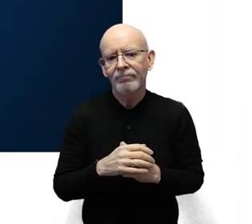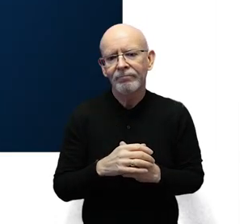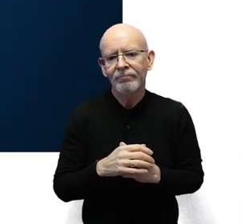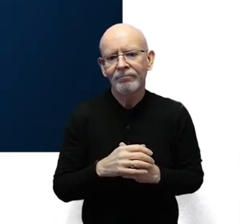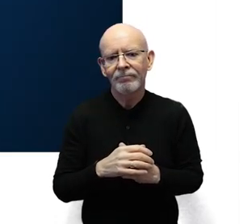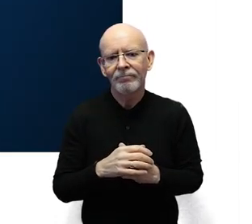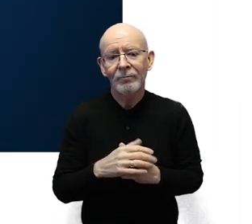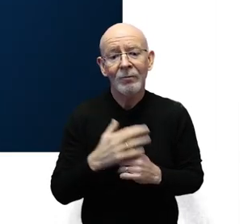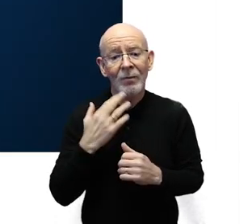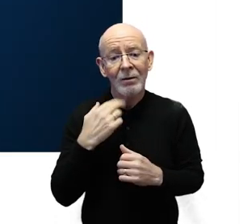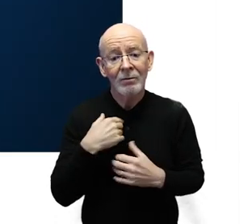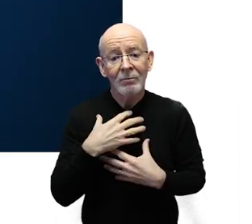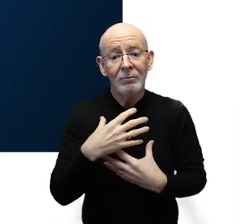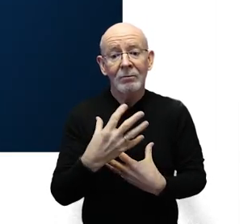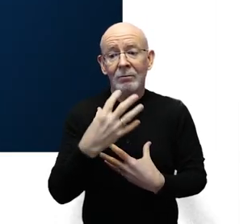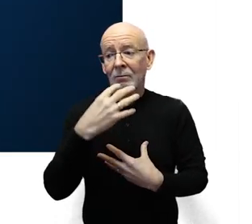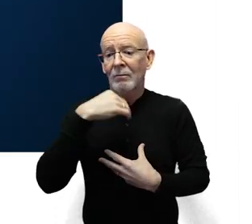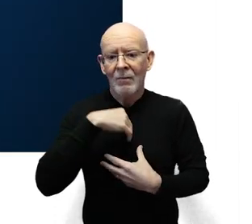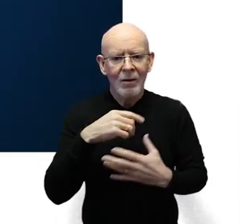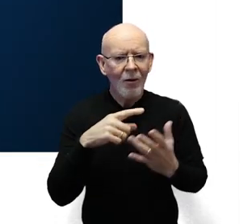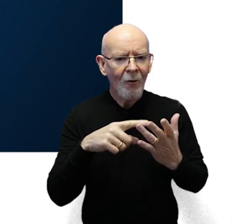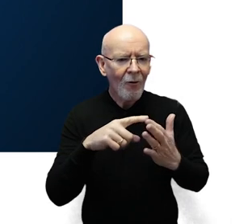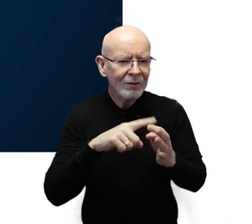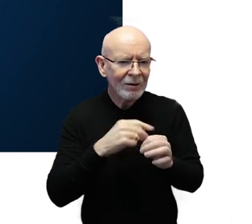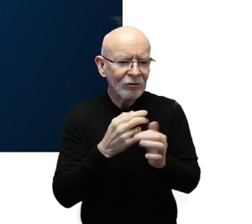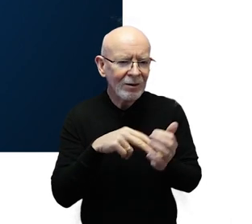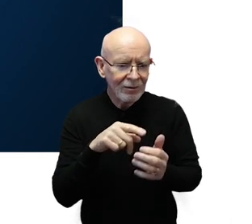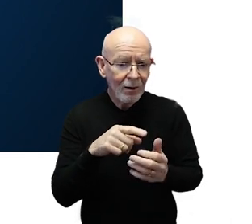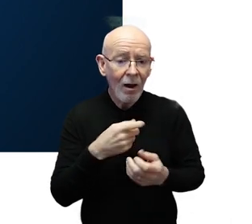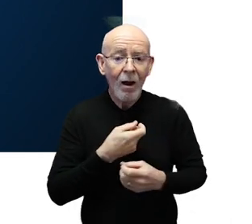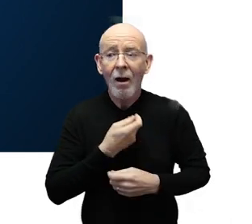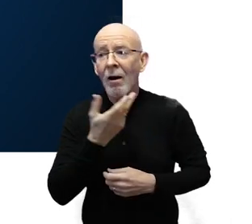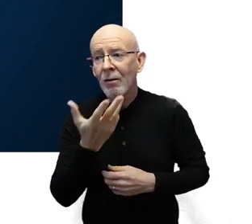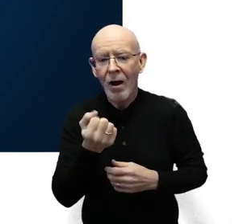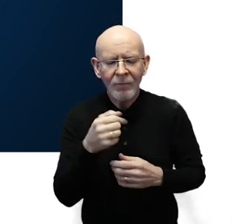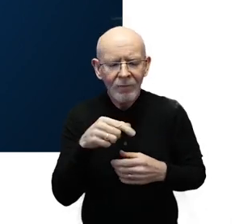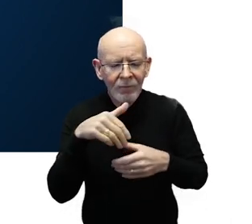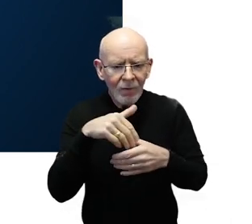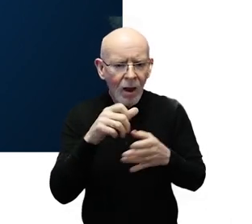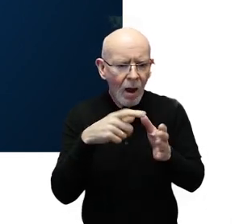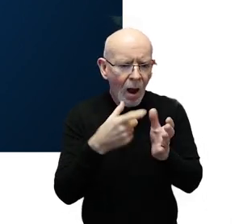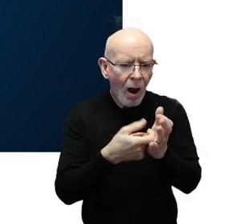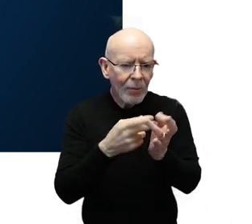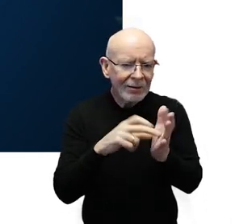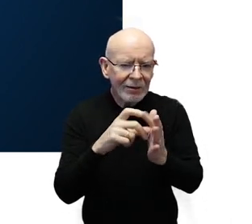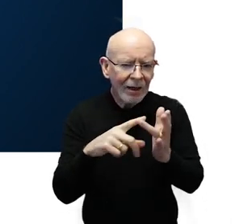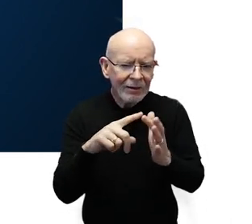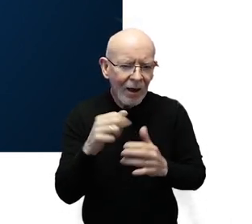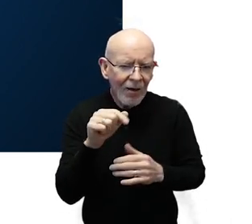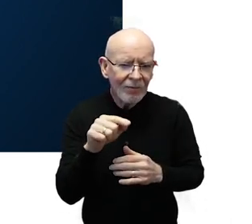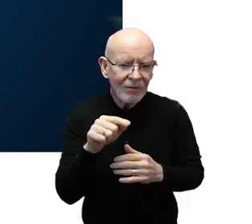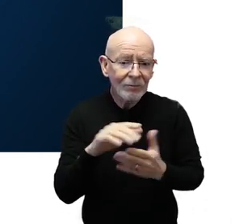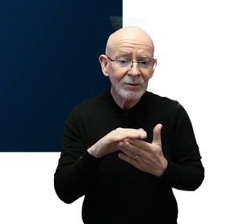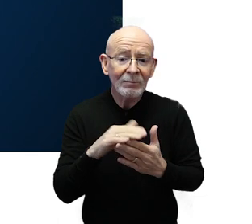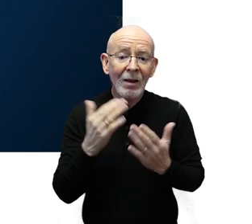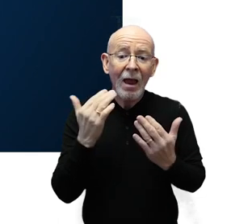When we breathe in, we take in oxygen and a small amount of carbon dioxide. When we breathe out, this air has